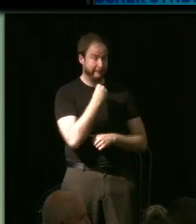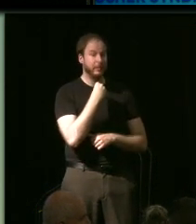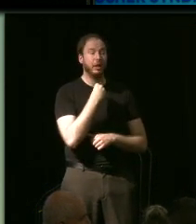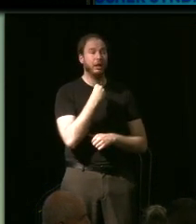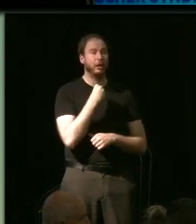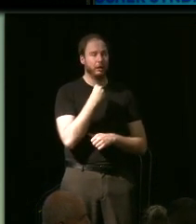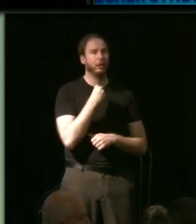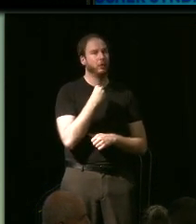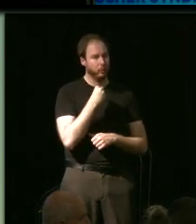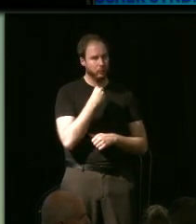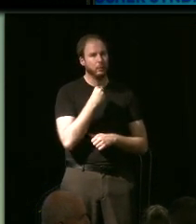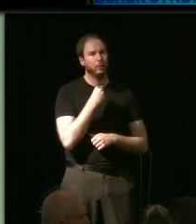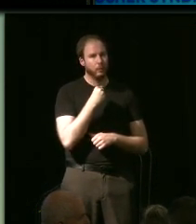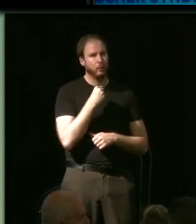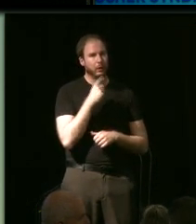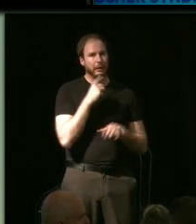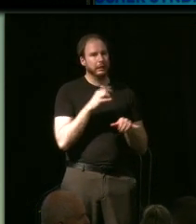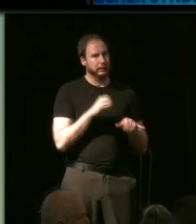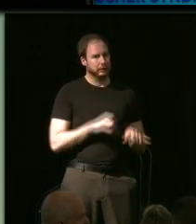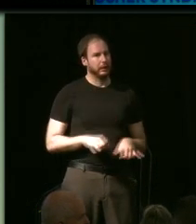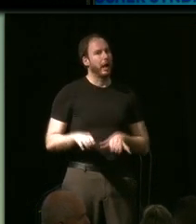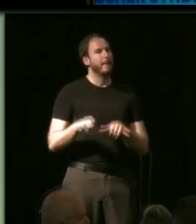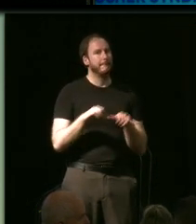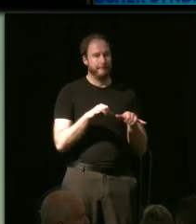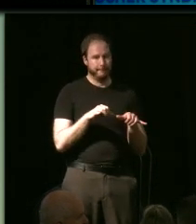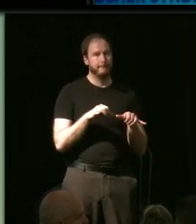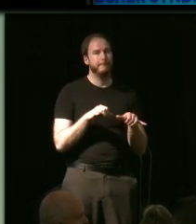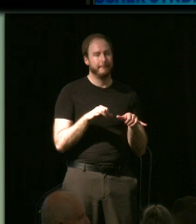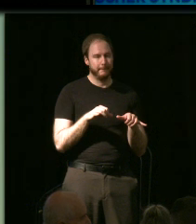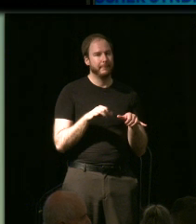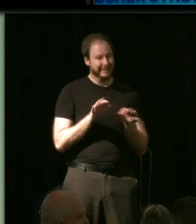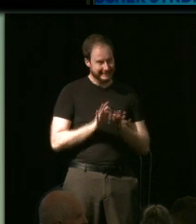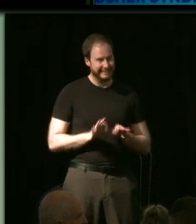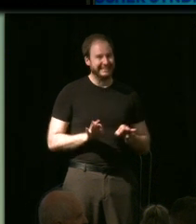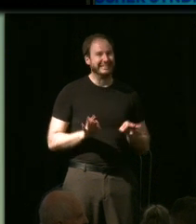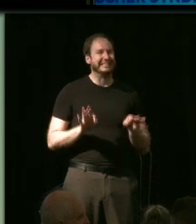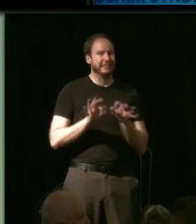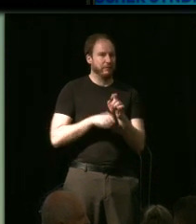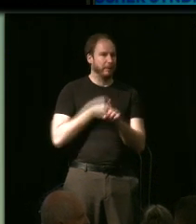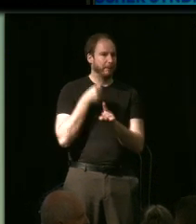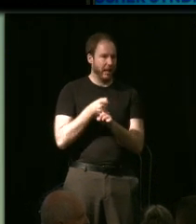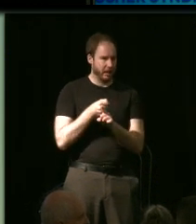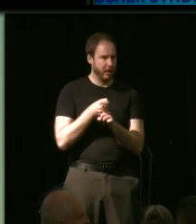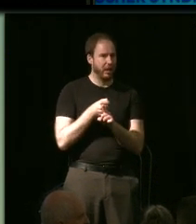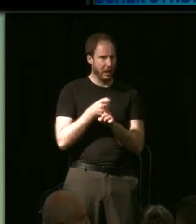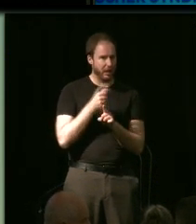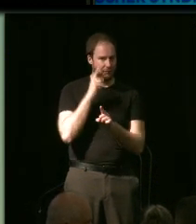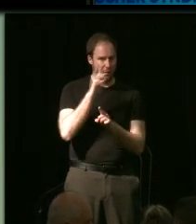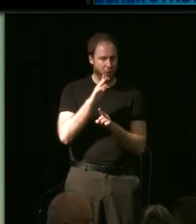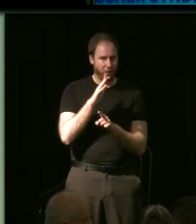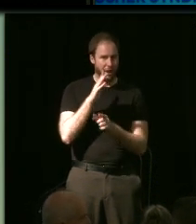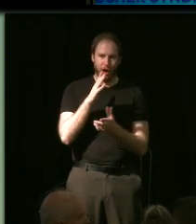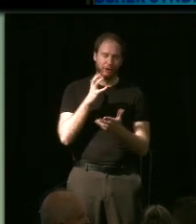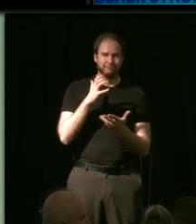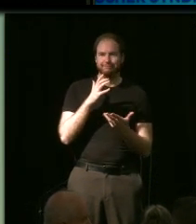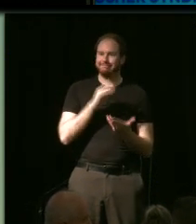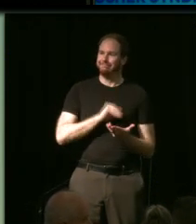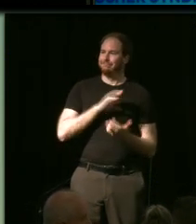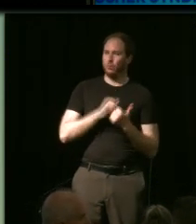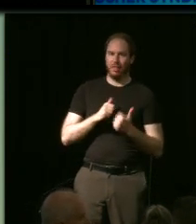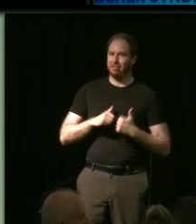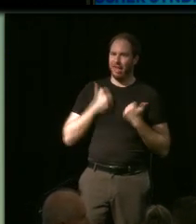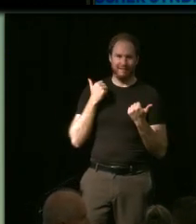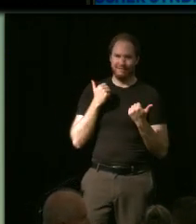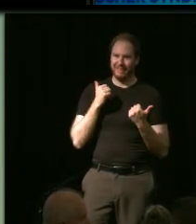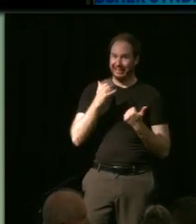a very common, very significant impact to quality of life. And I think that's something that's